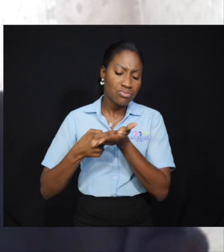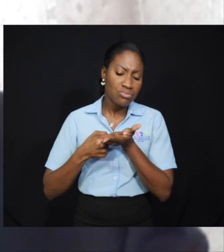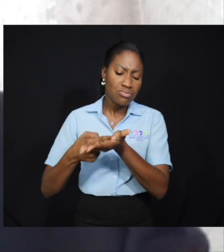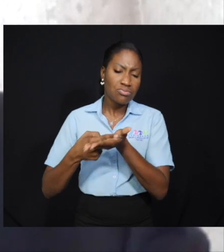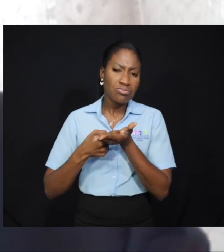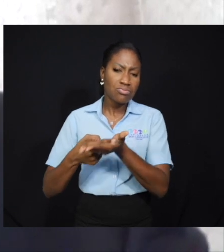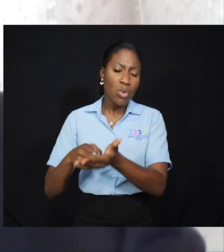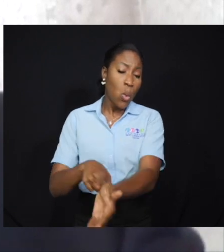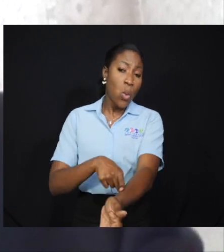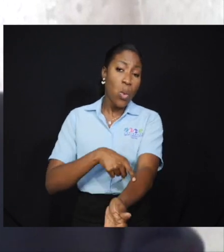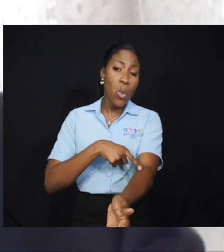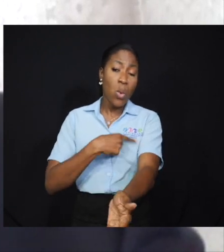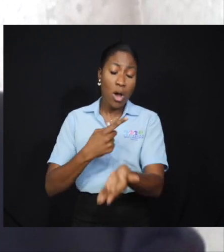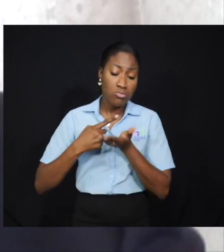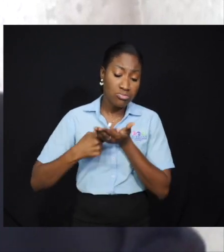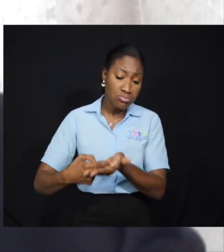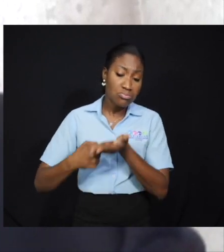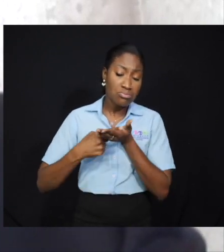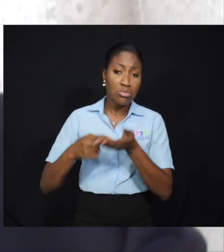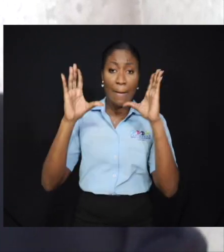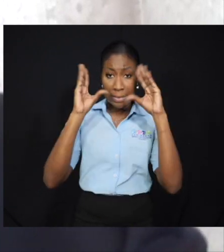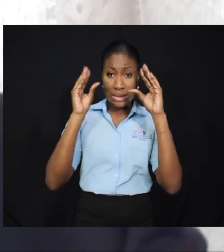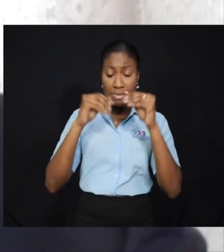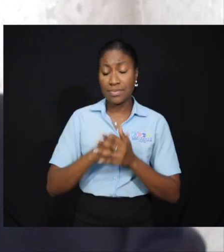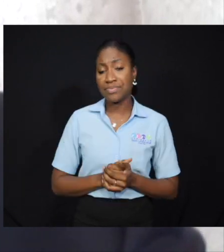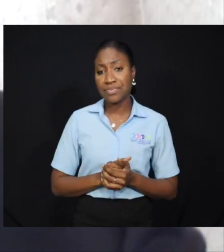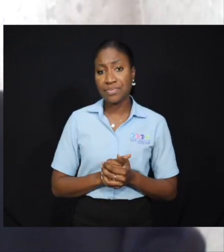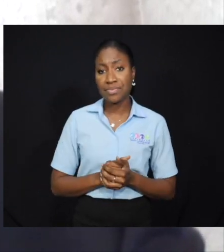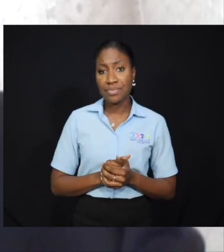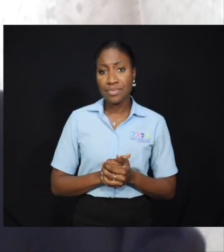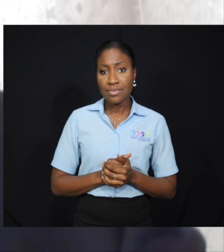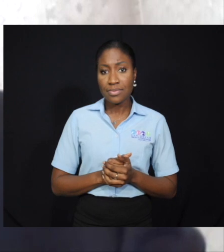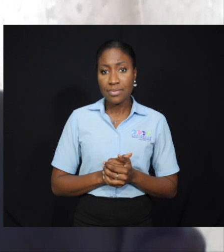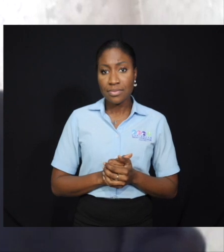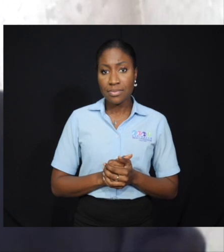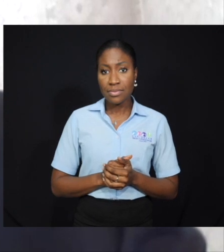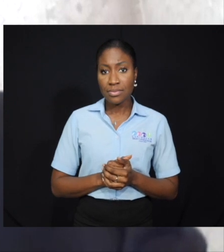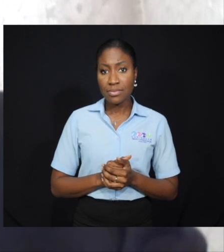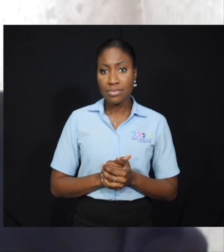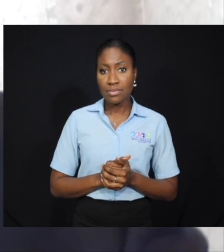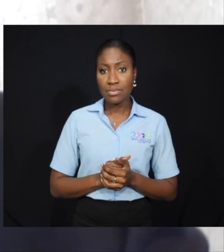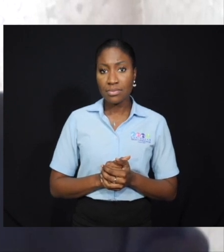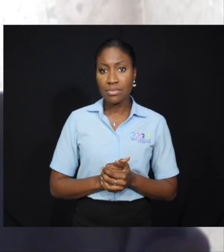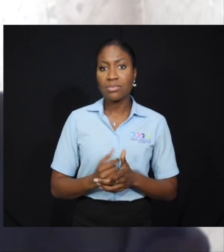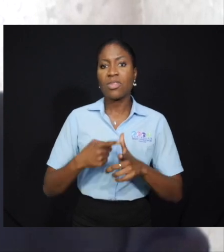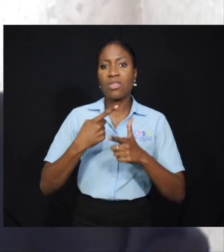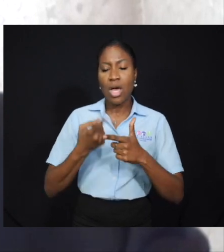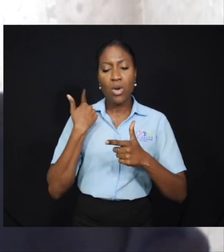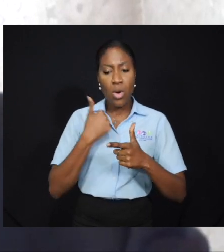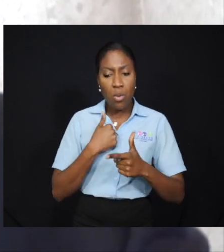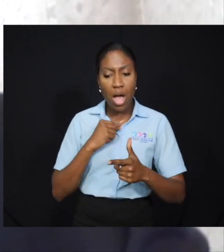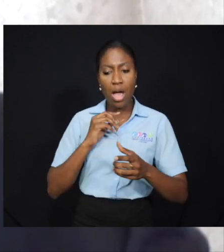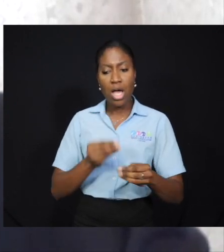a very long and productive meeting in which we gave